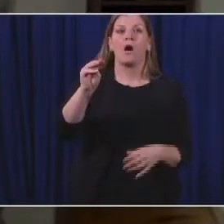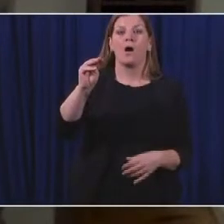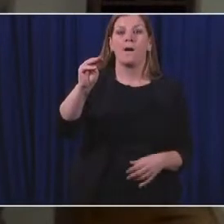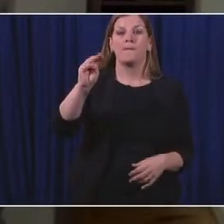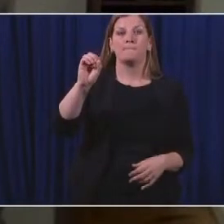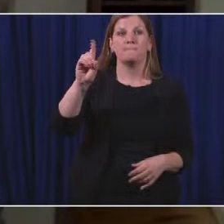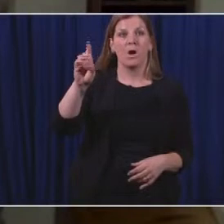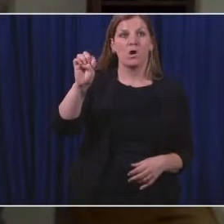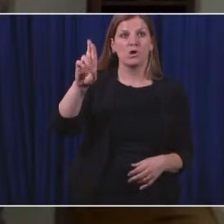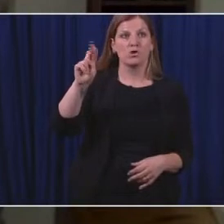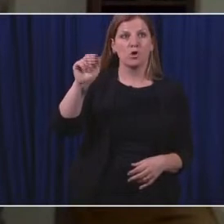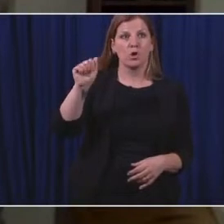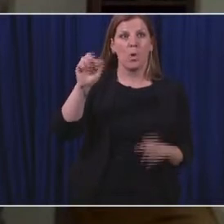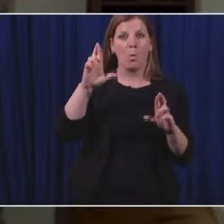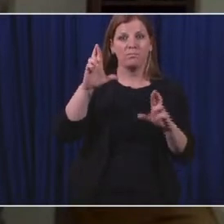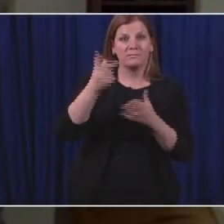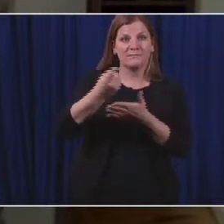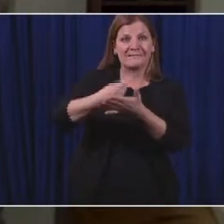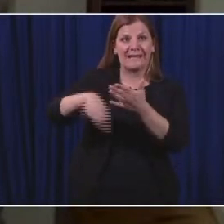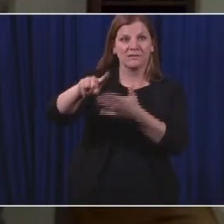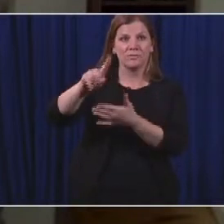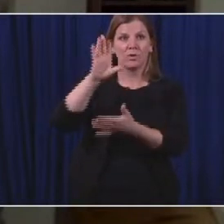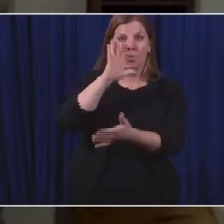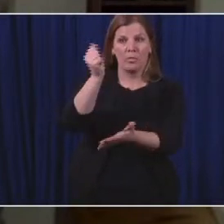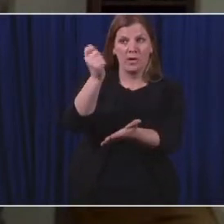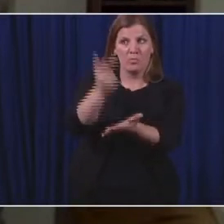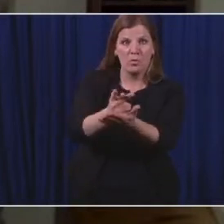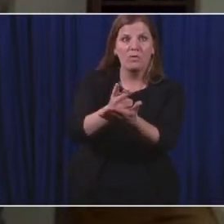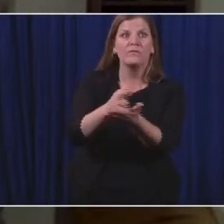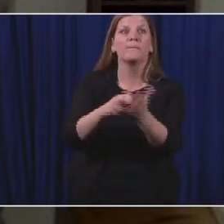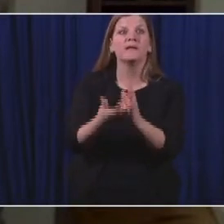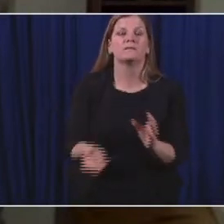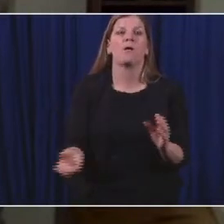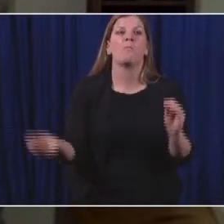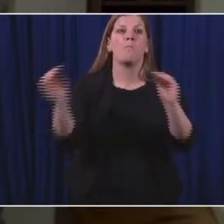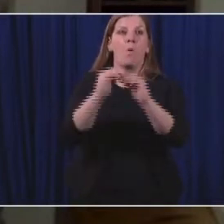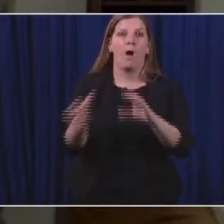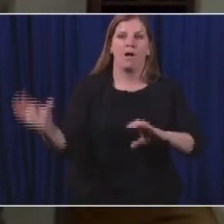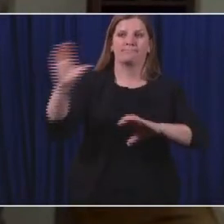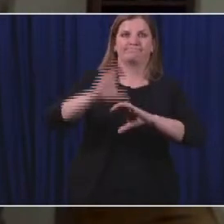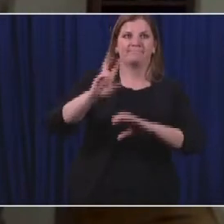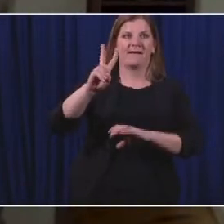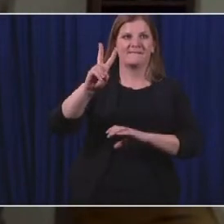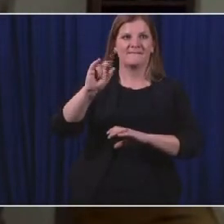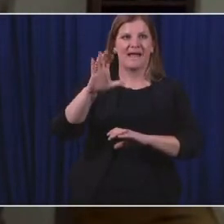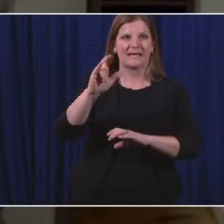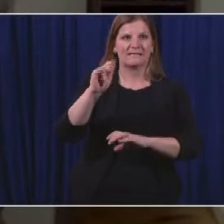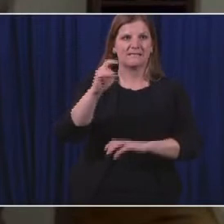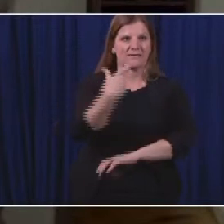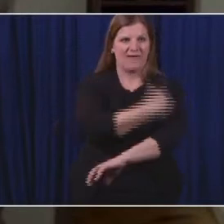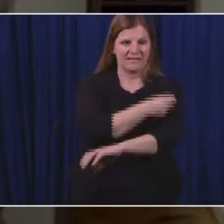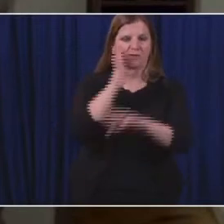will see vaccines going to many, many hospitals throughout the state of Ohio.